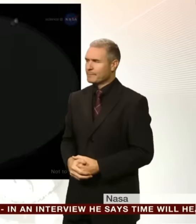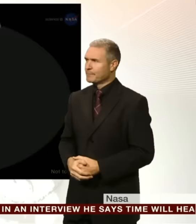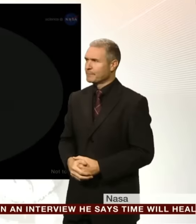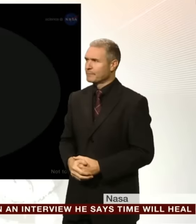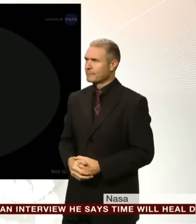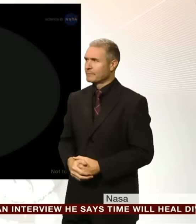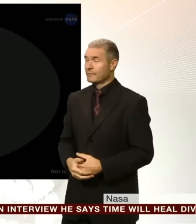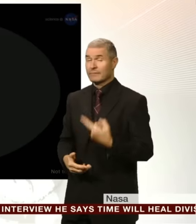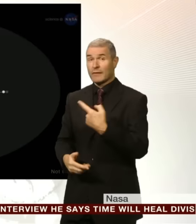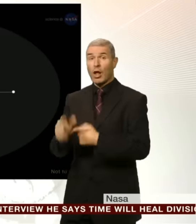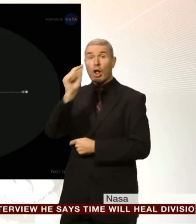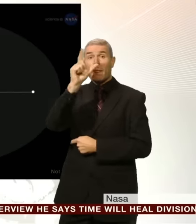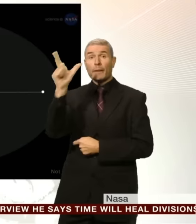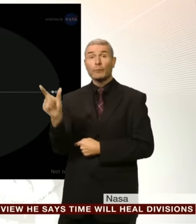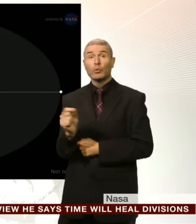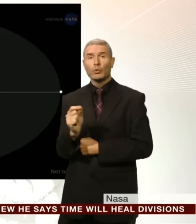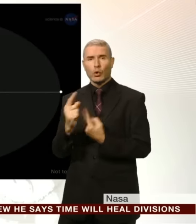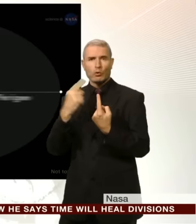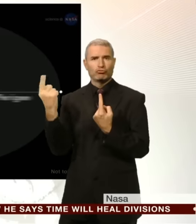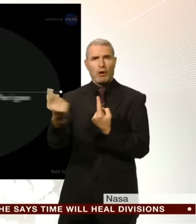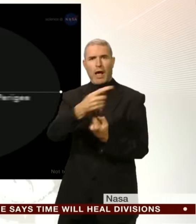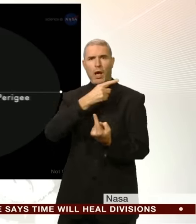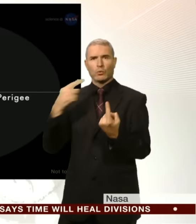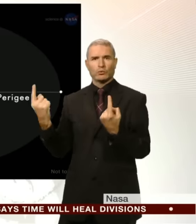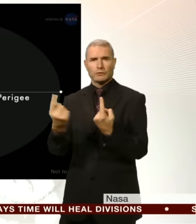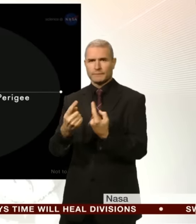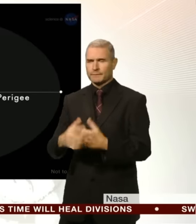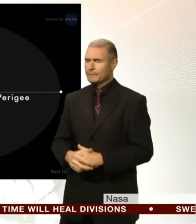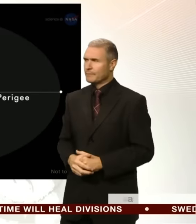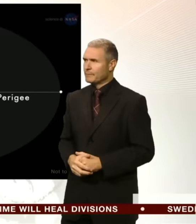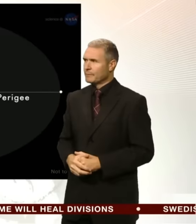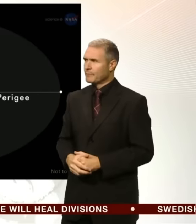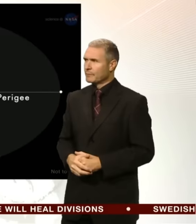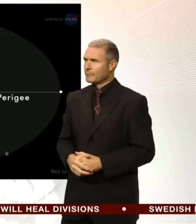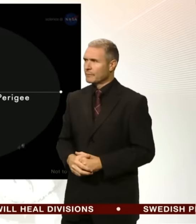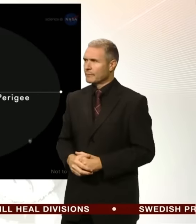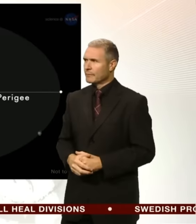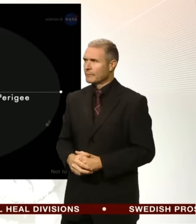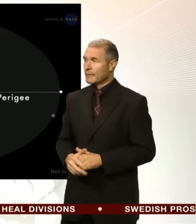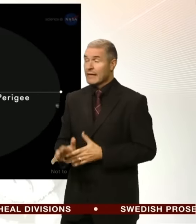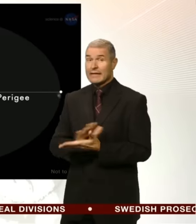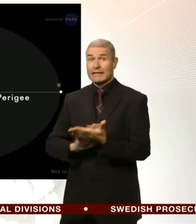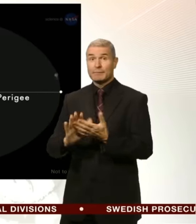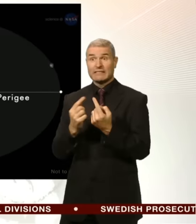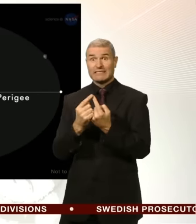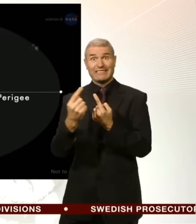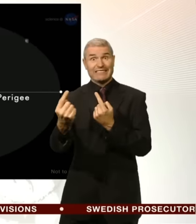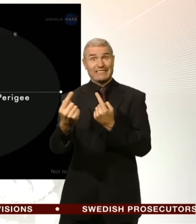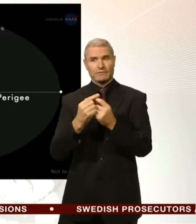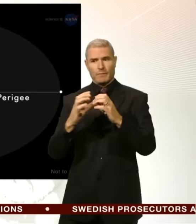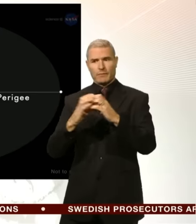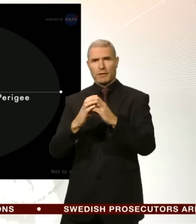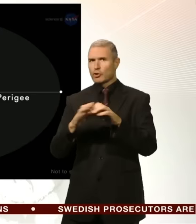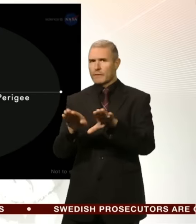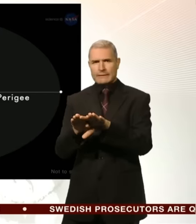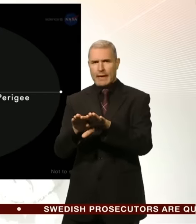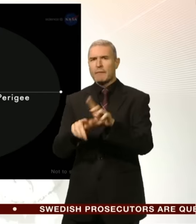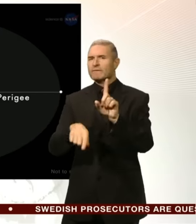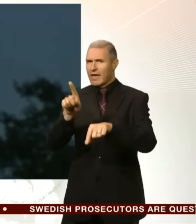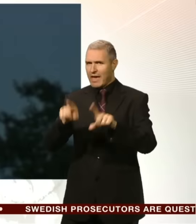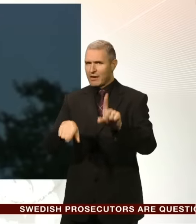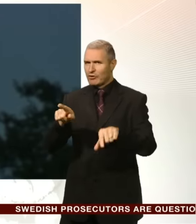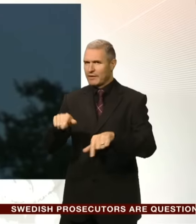the moon orbits the Earth, it travels in an elliptical or oval shape, which means that its distance from our planet isn't constant, but